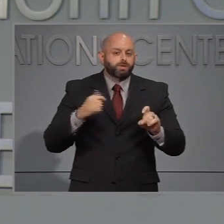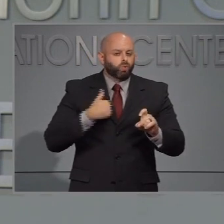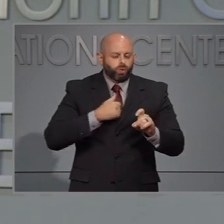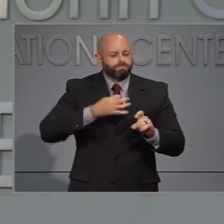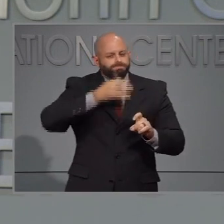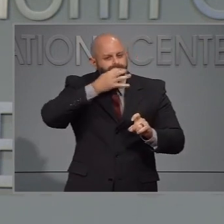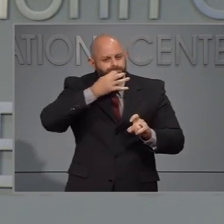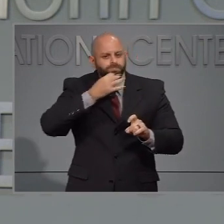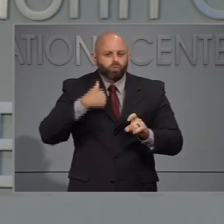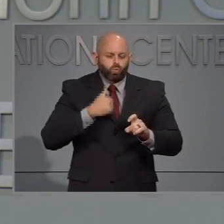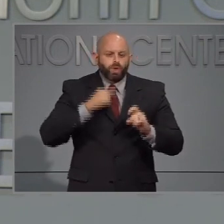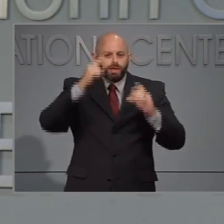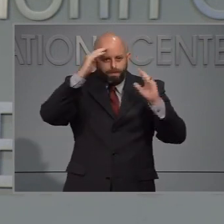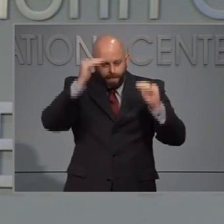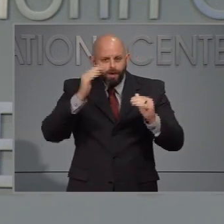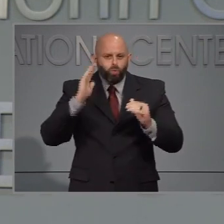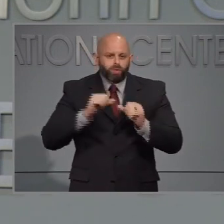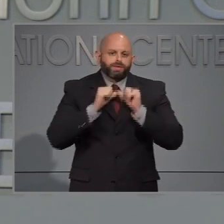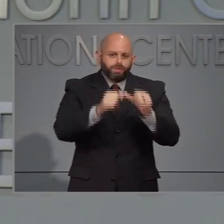Thanks. Next question, please.